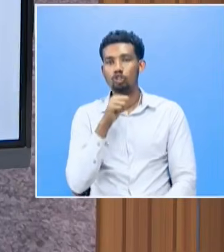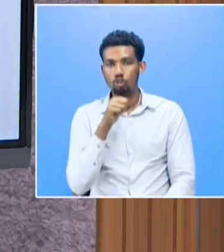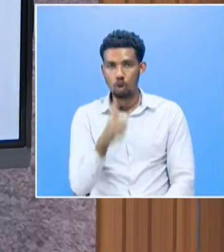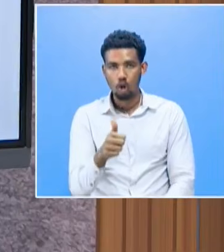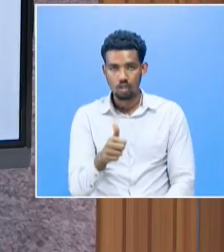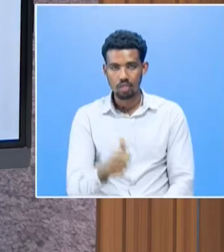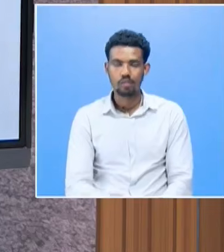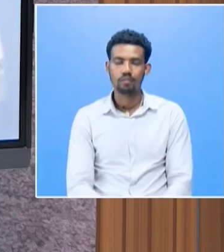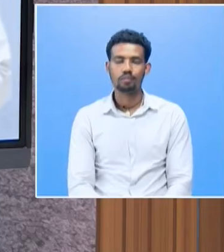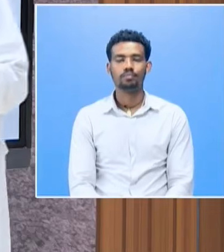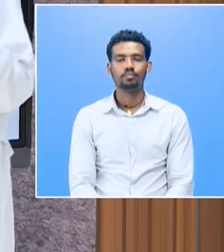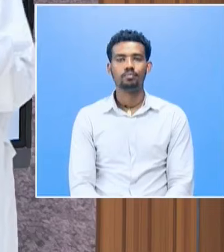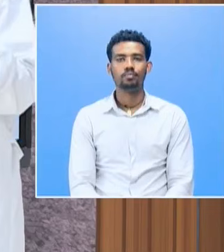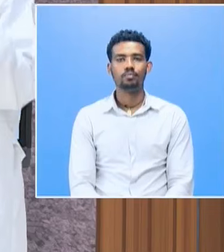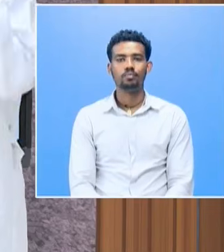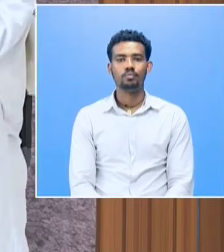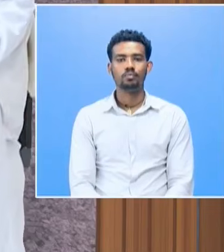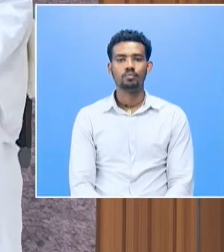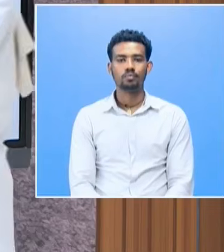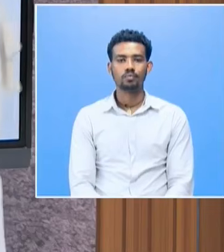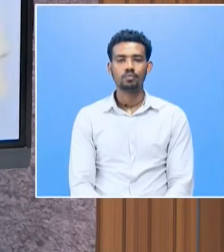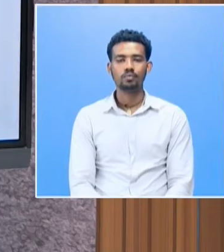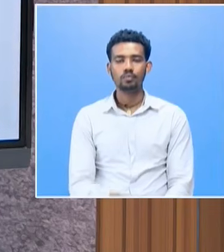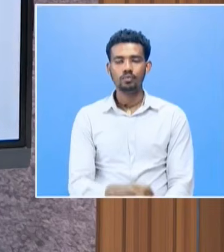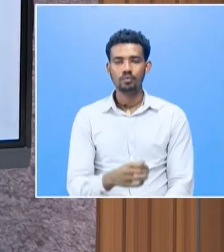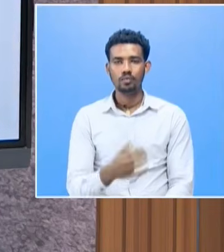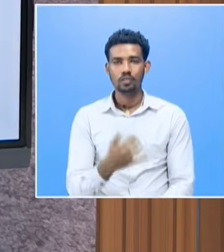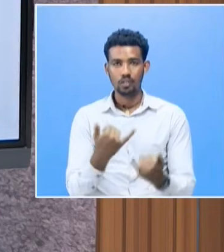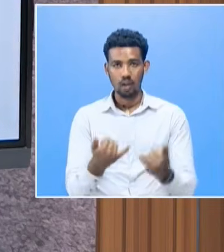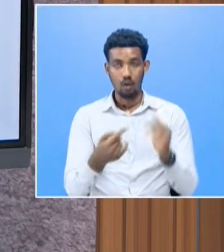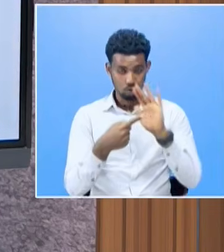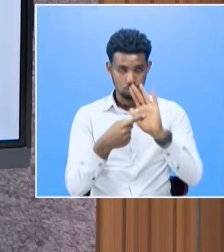We use what? Note. Let me show you.